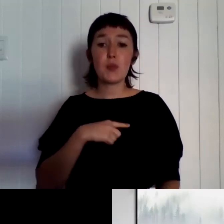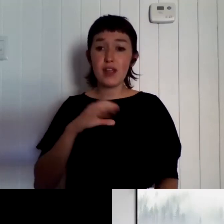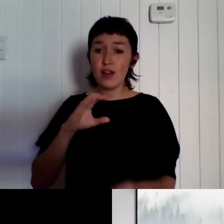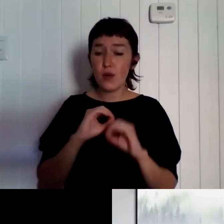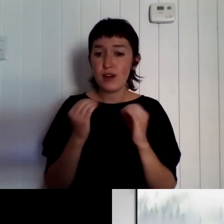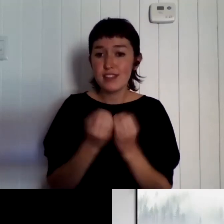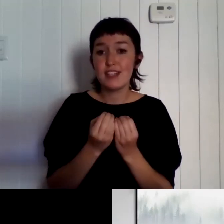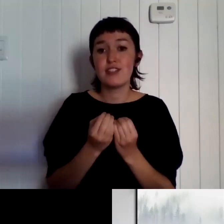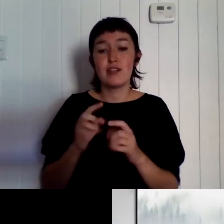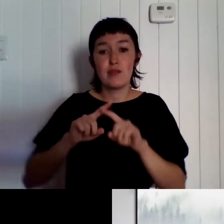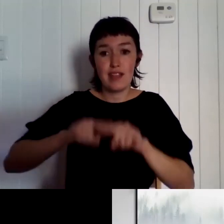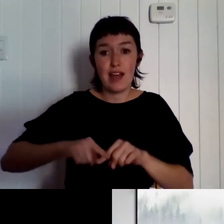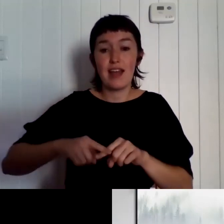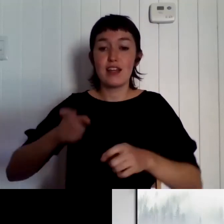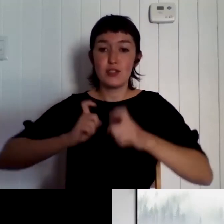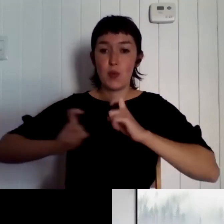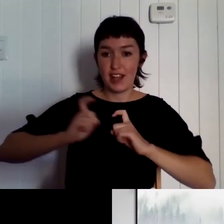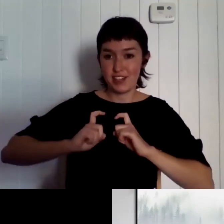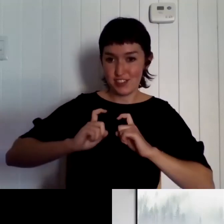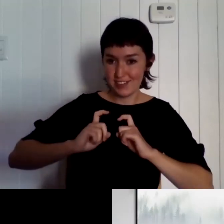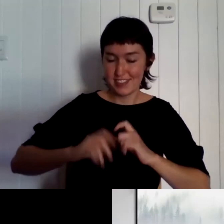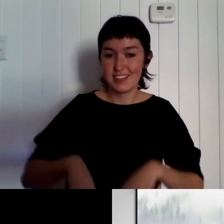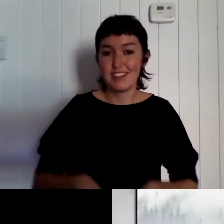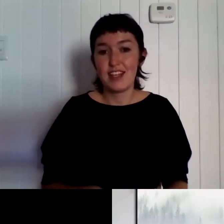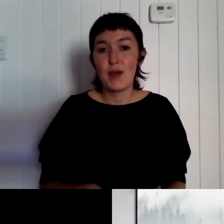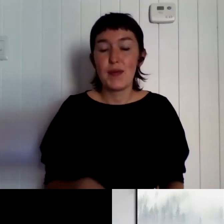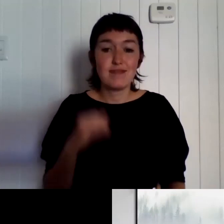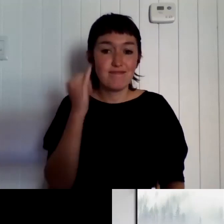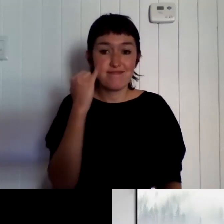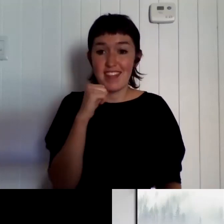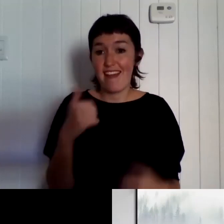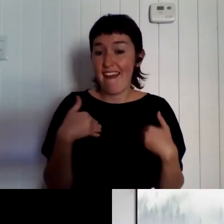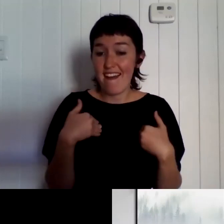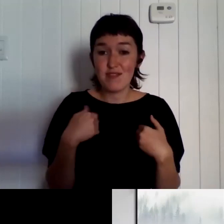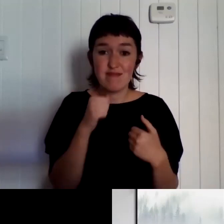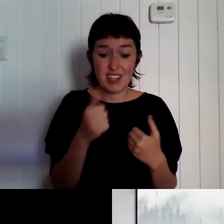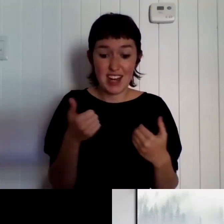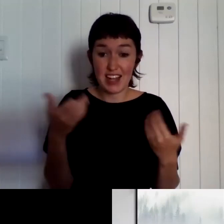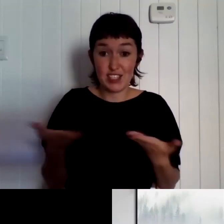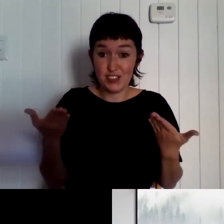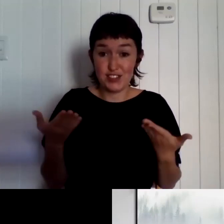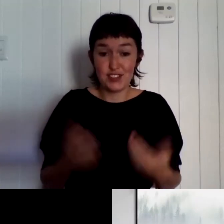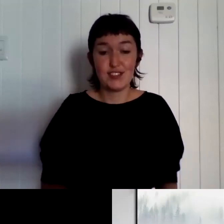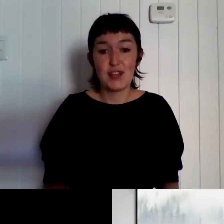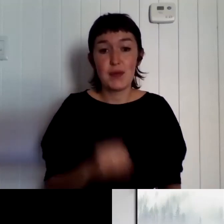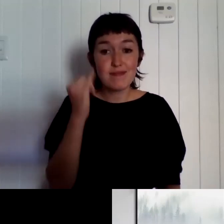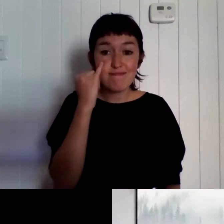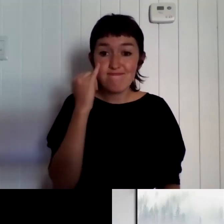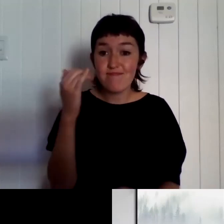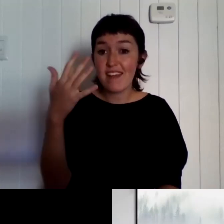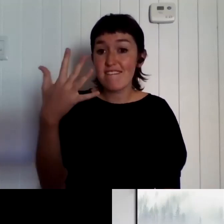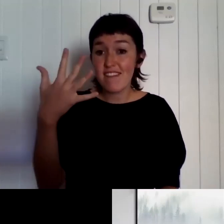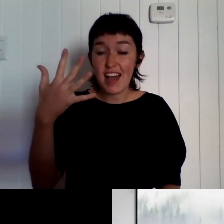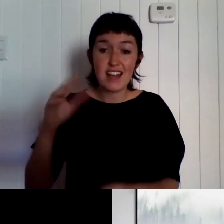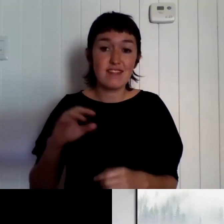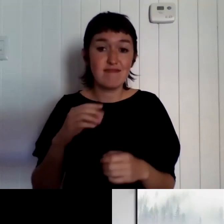exist. We just couldn't exist without them. So if you can support us, even as much as like $5 a month is